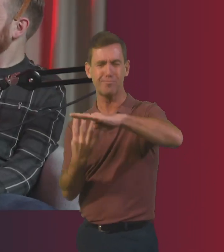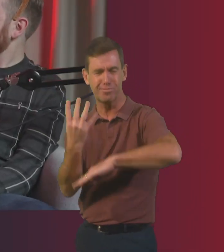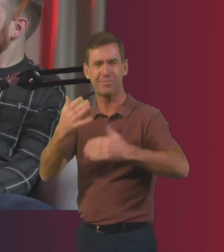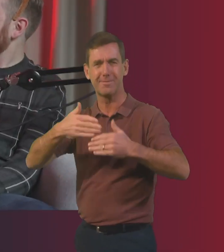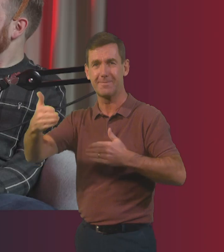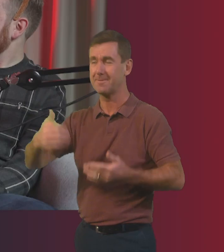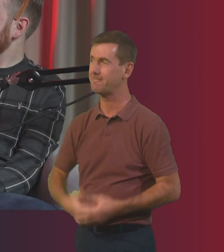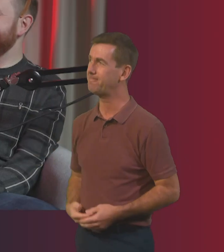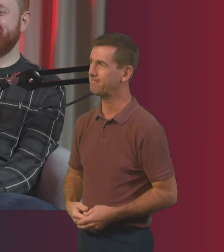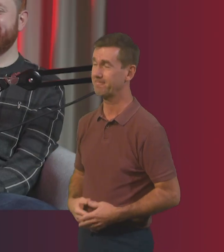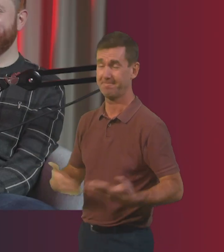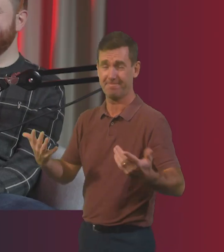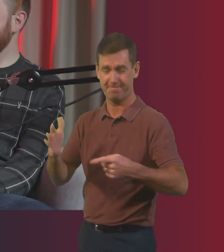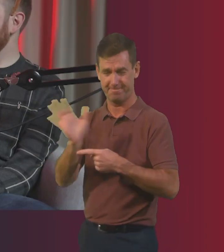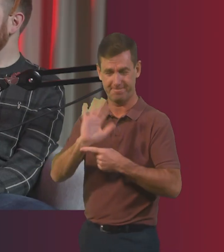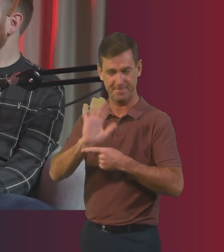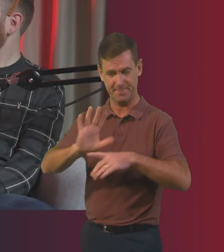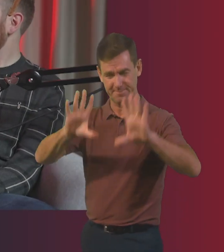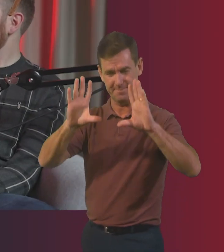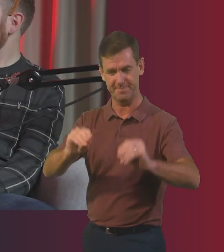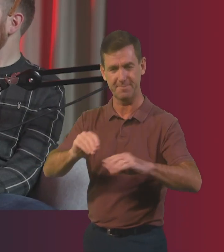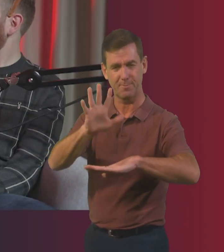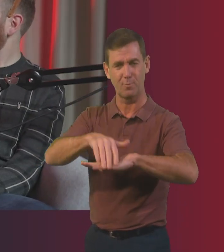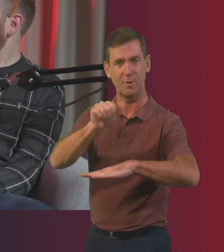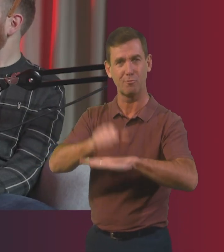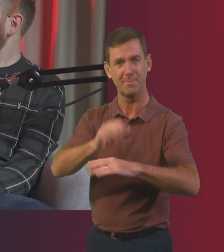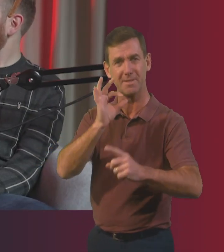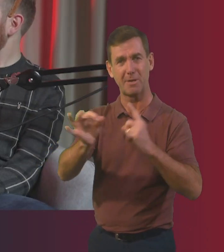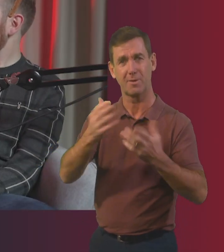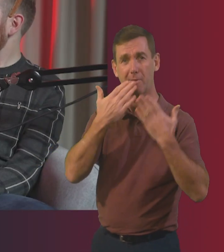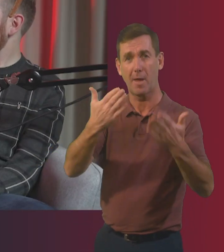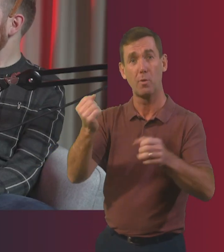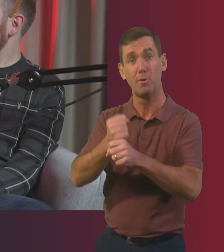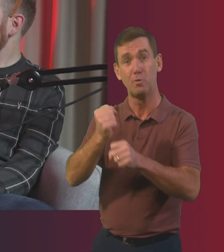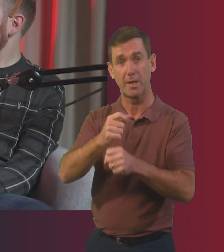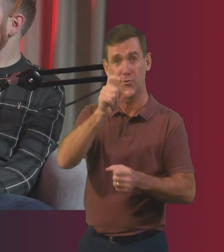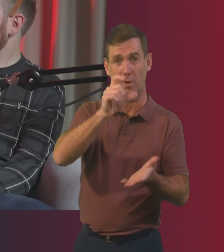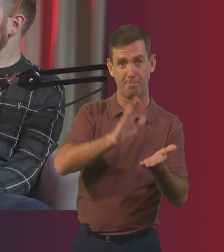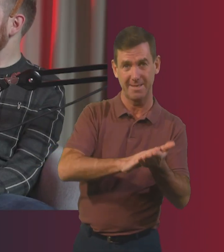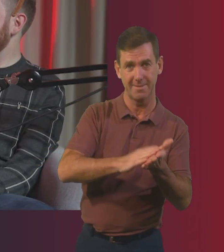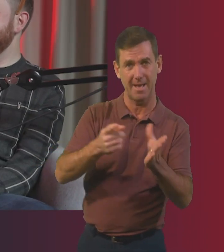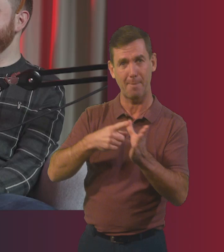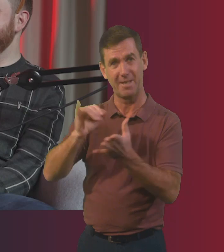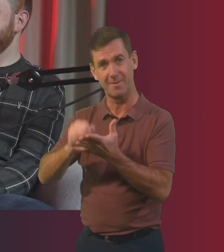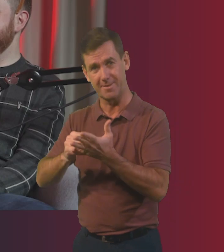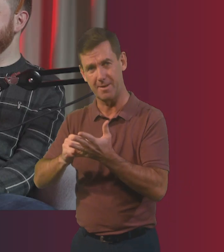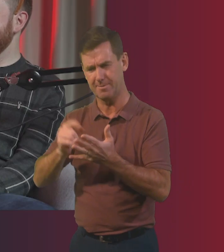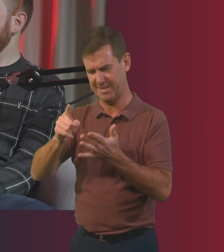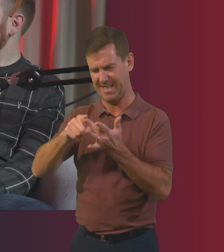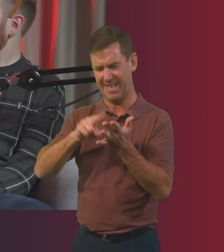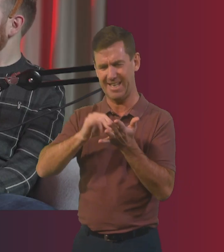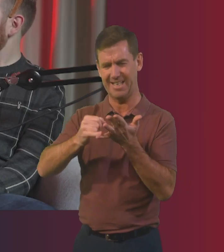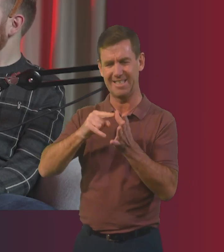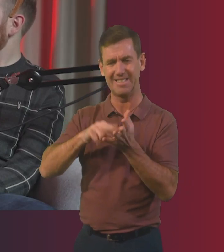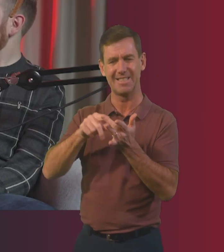And that's it for the Christmas special of the Motability Lifestyle Pod. Thanks to our producers, Charlotte Mason and Abby Sandler at Insanity